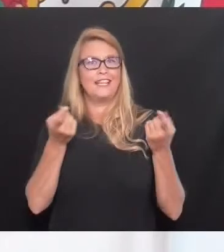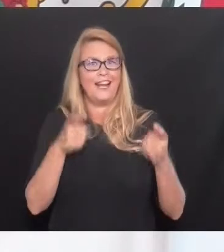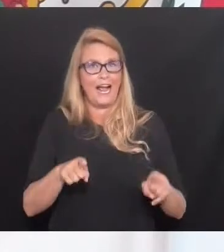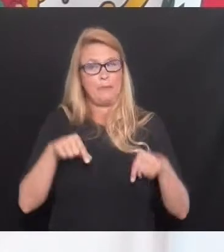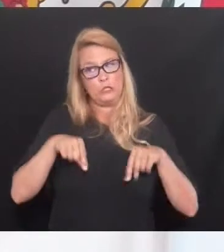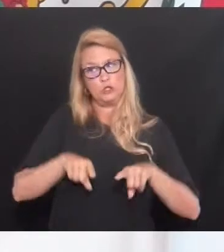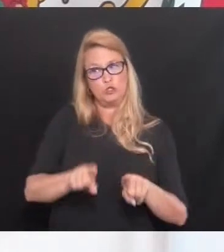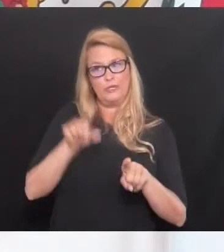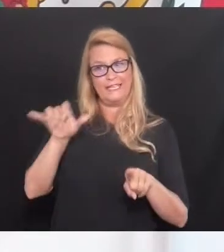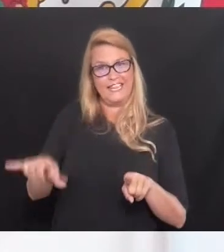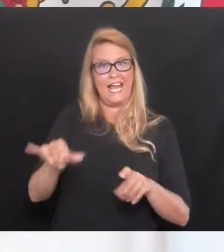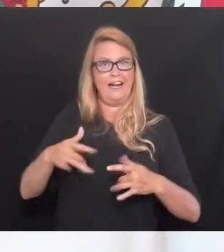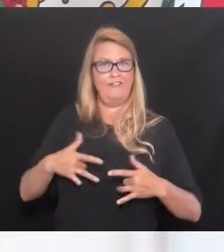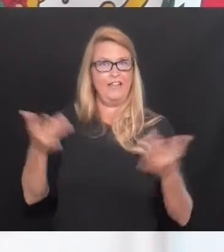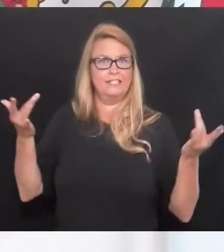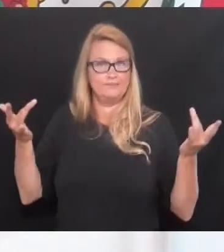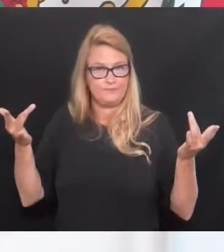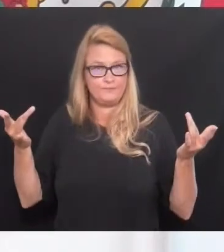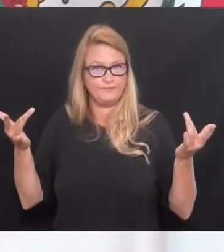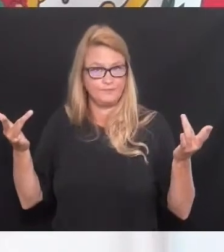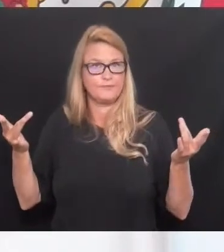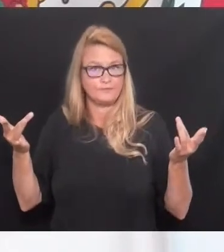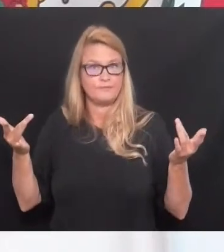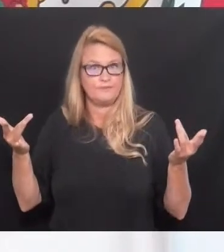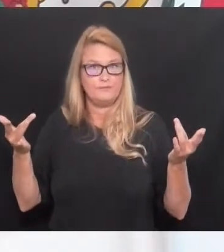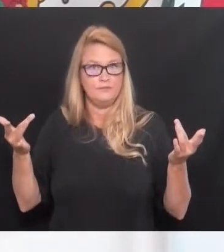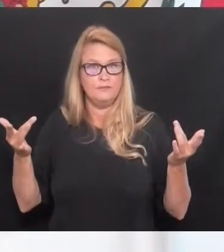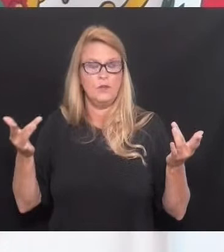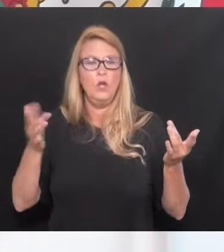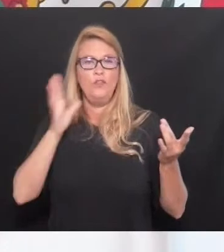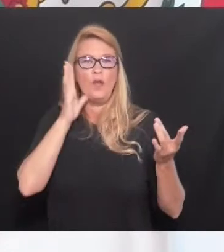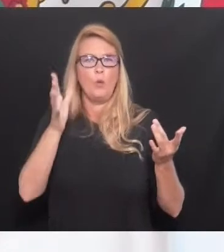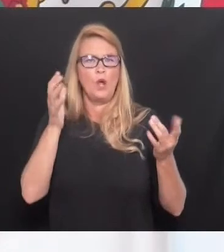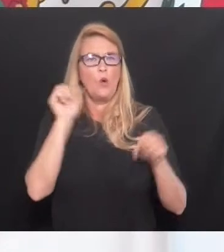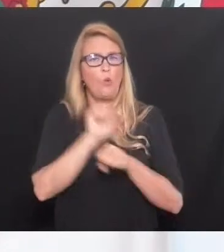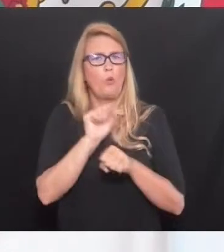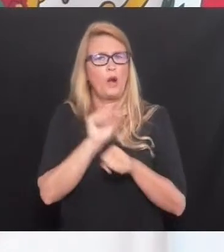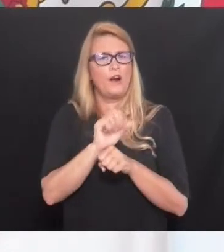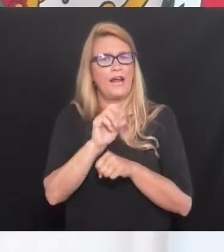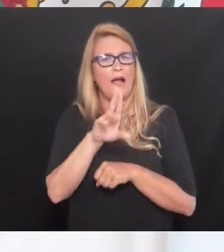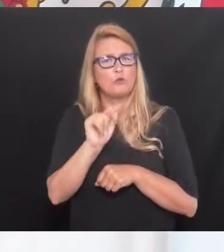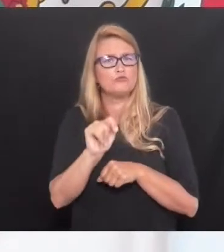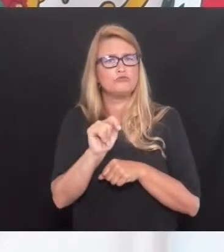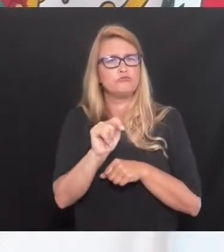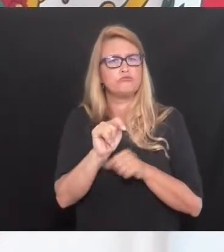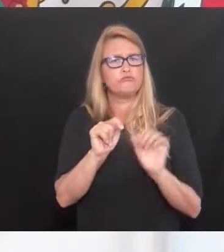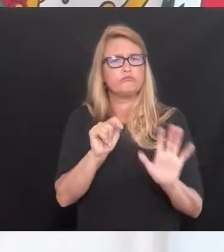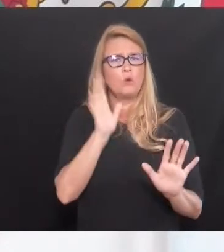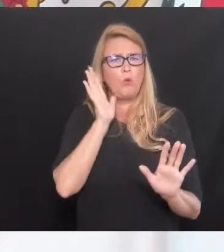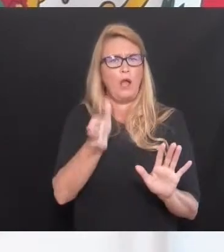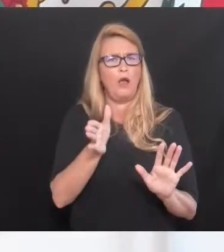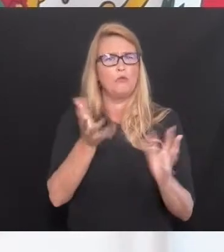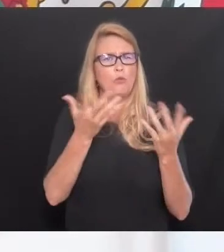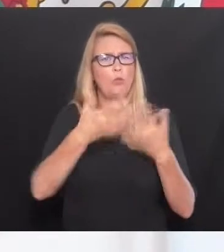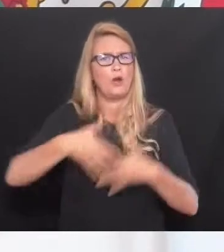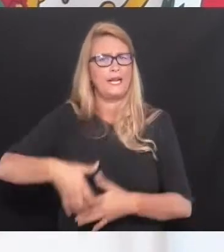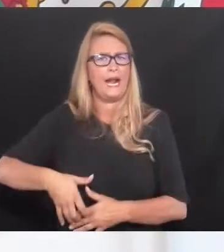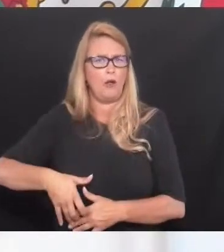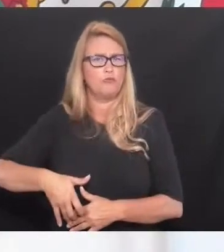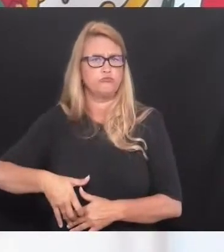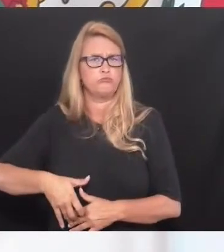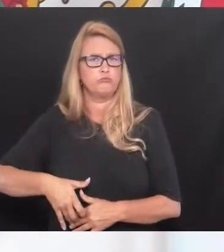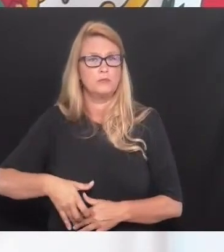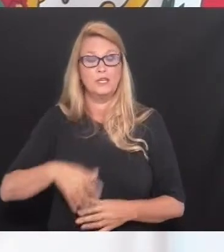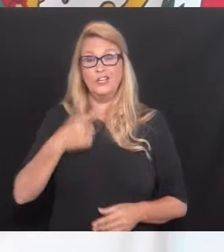way that will get worked out just like, that they have done in the past. And from the standpoint